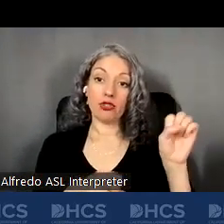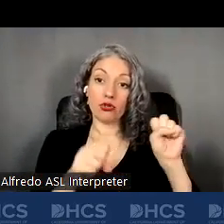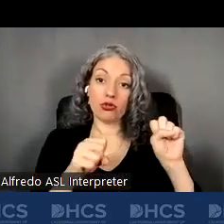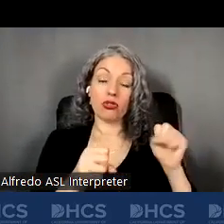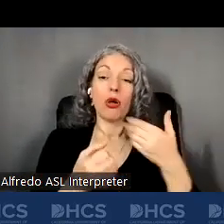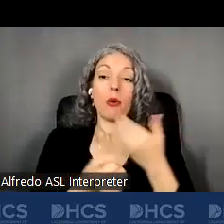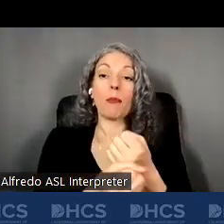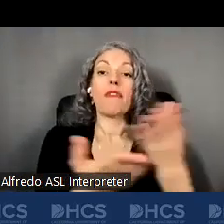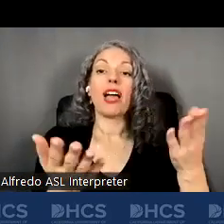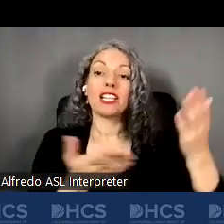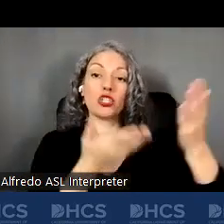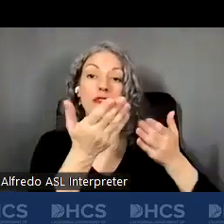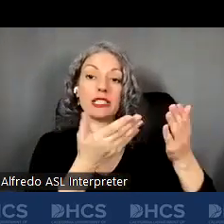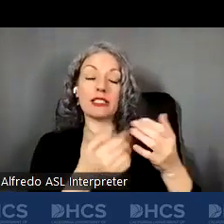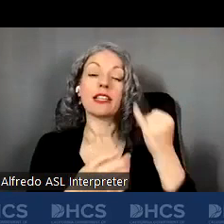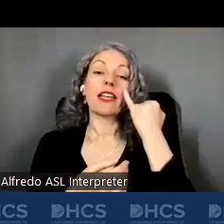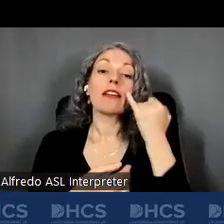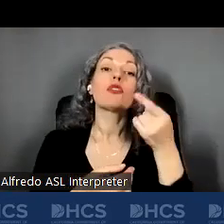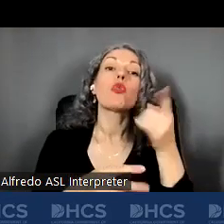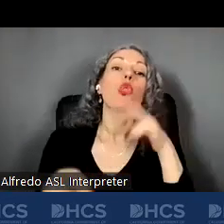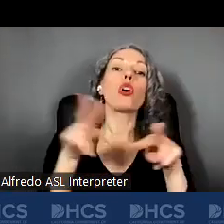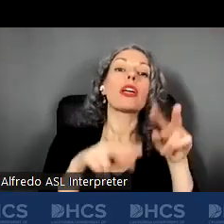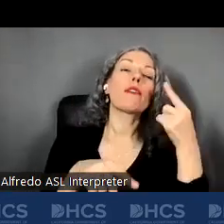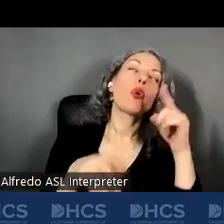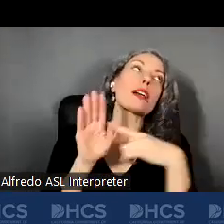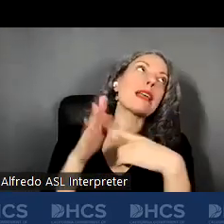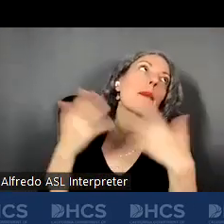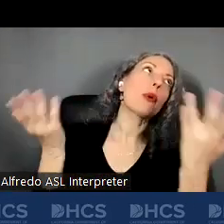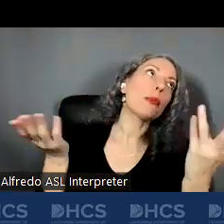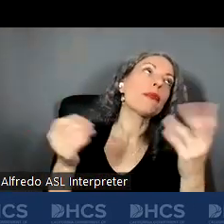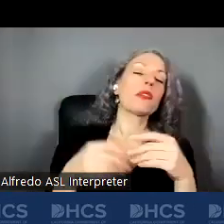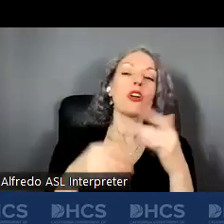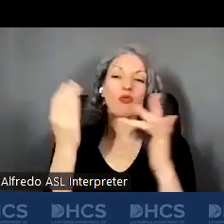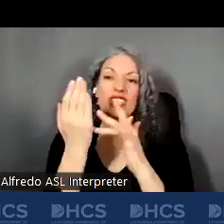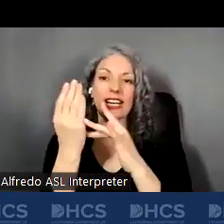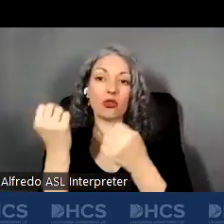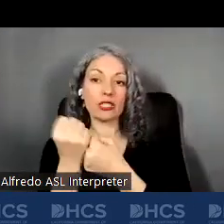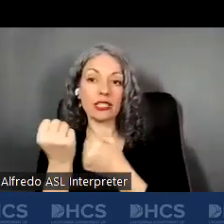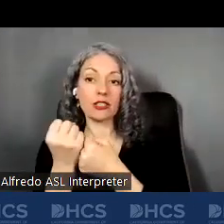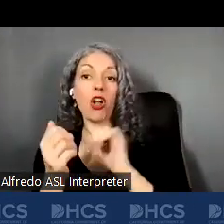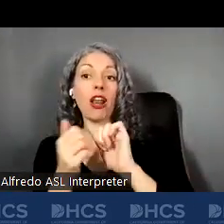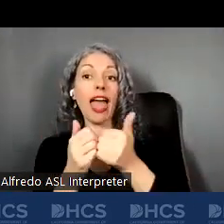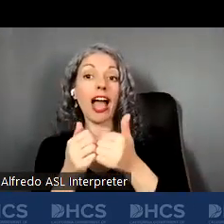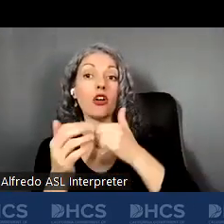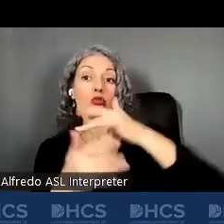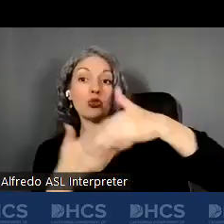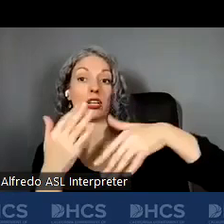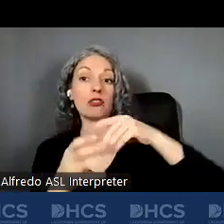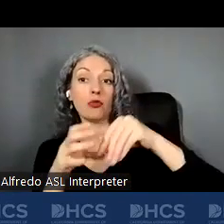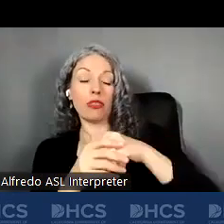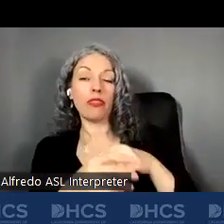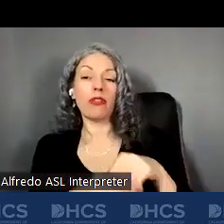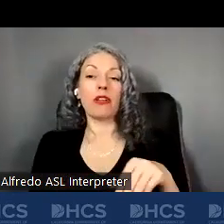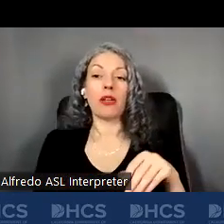that service. If you're looking, say, for example, for some technical assistance on how to engage with Medi-Cal managed care plans